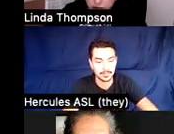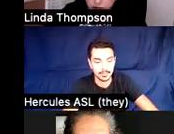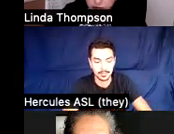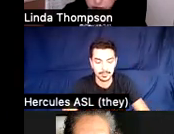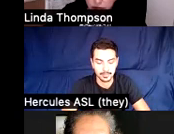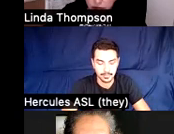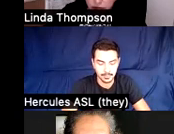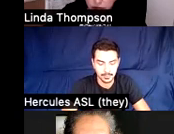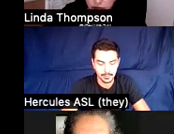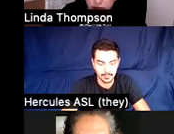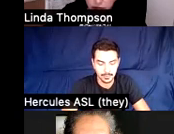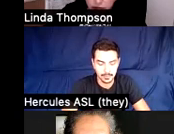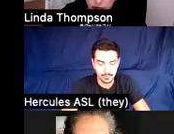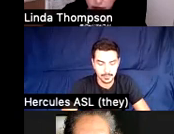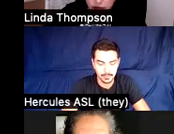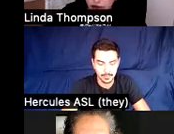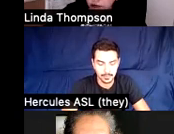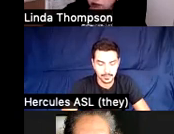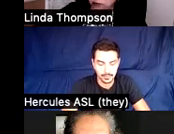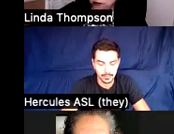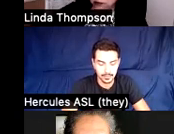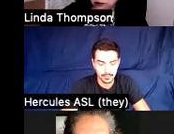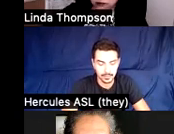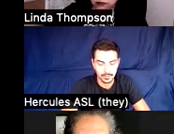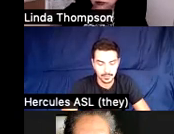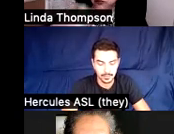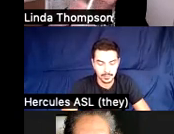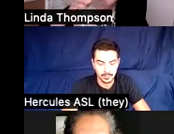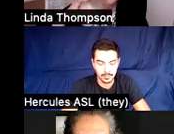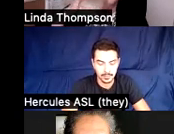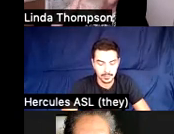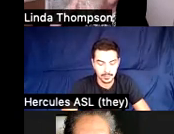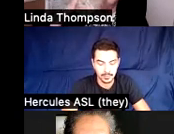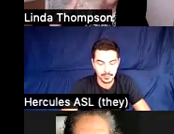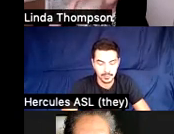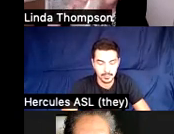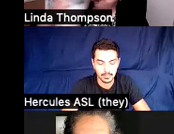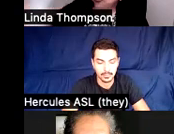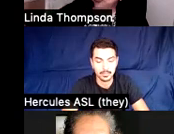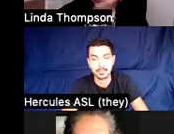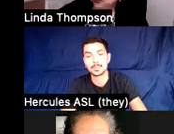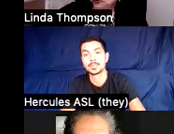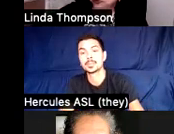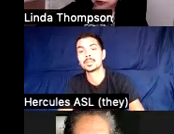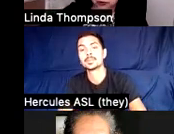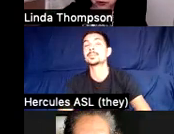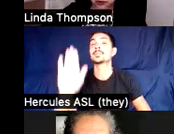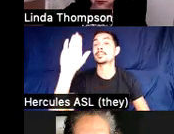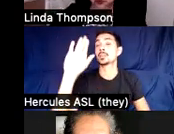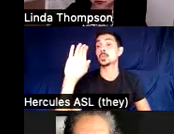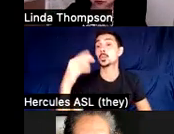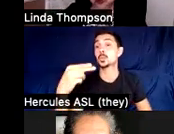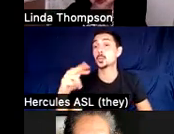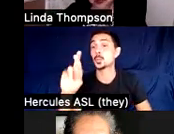This is Christine. I think I would just ask like what folks in the room, what